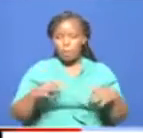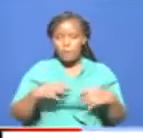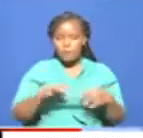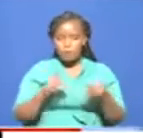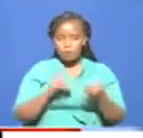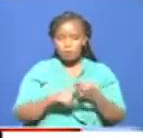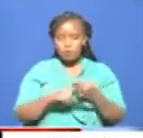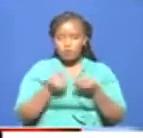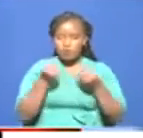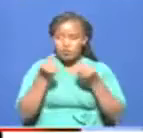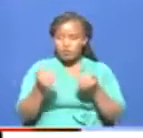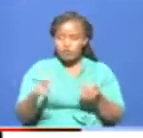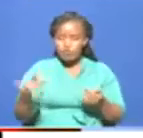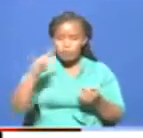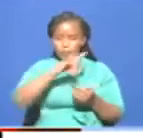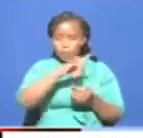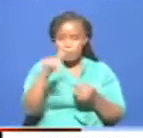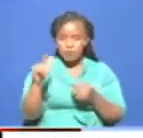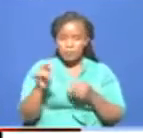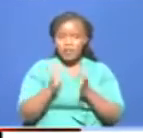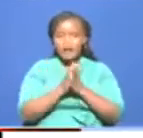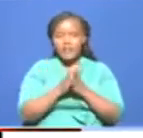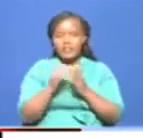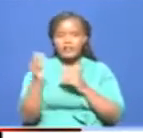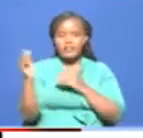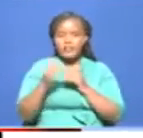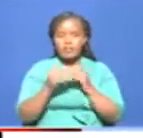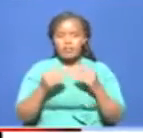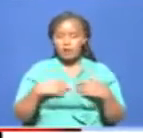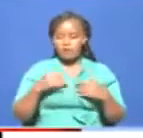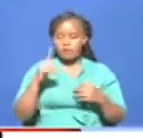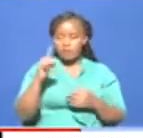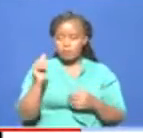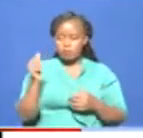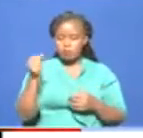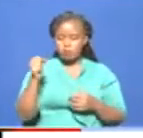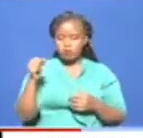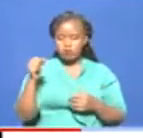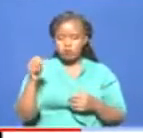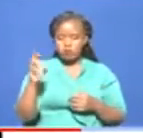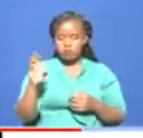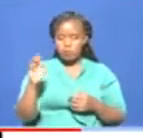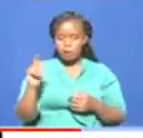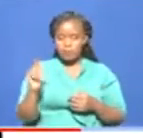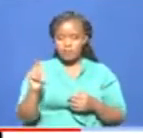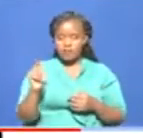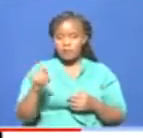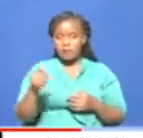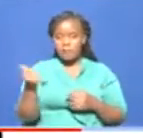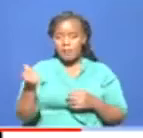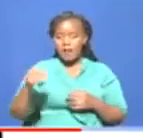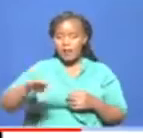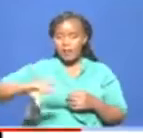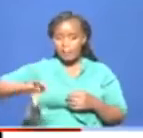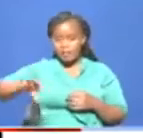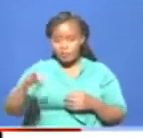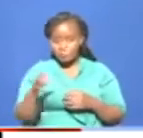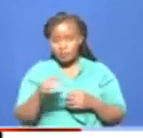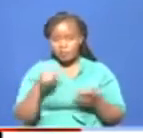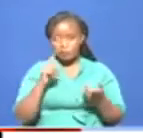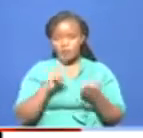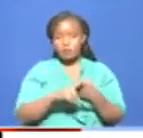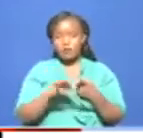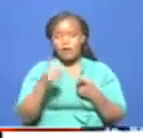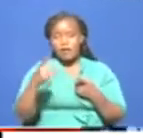generally flat terrain, and proximity to the Lapset Corridor. Other counties that were viable options include Laikipia,